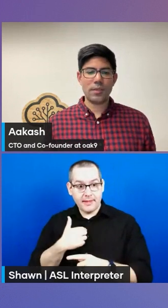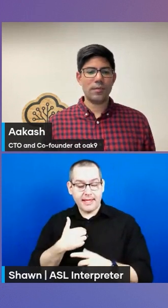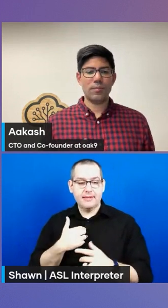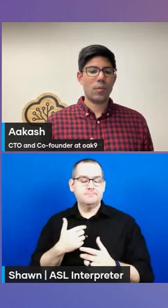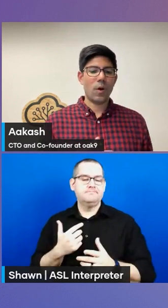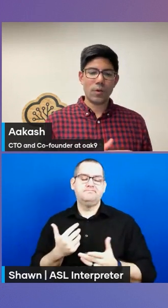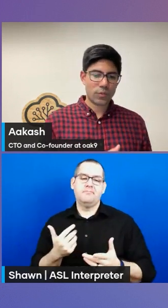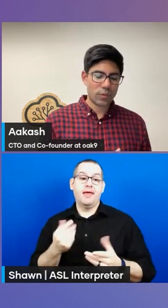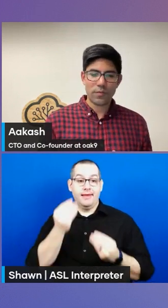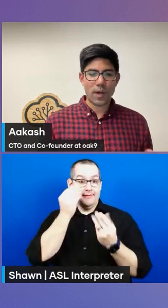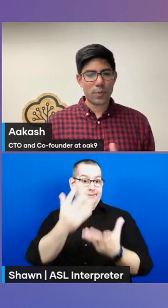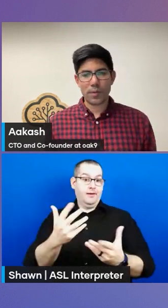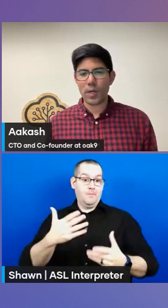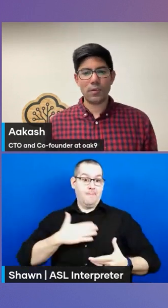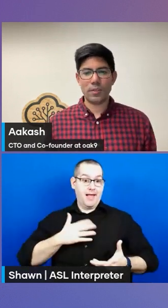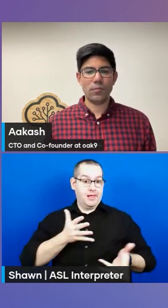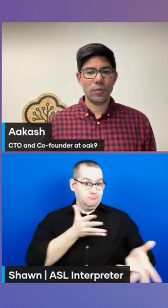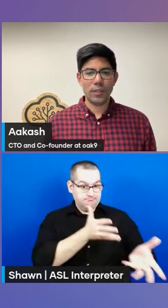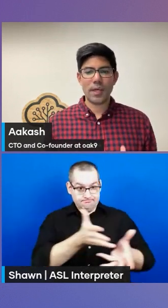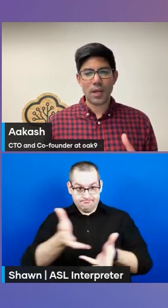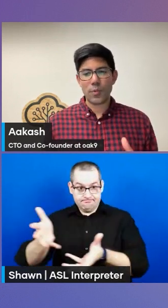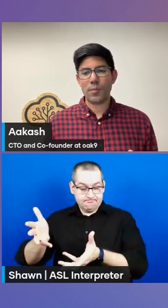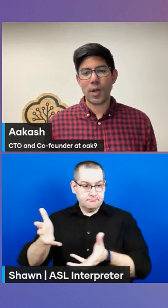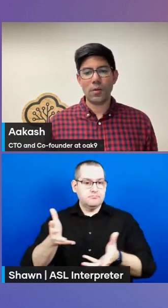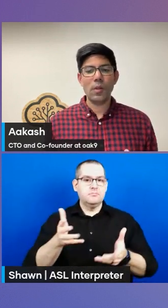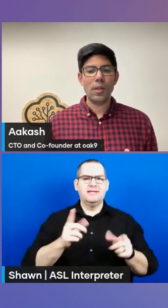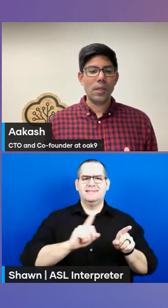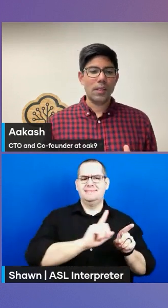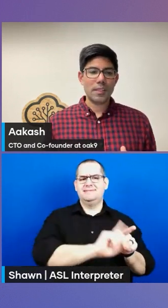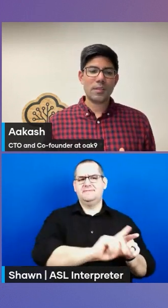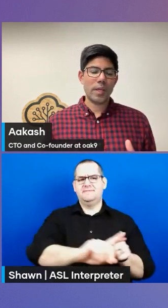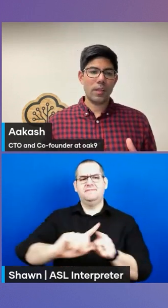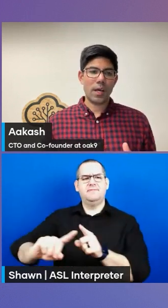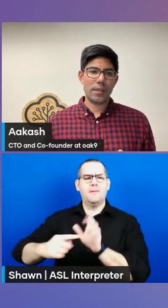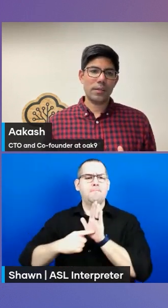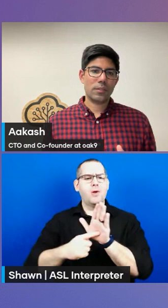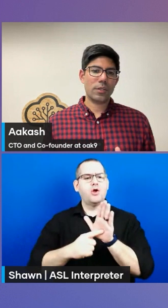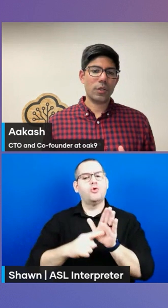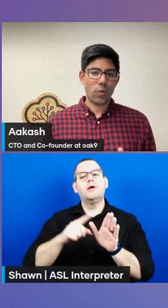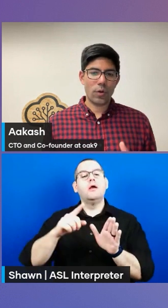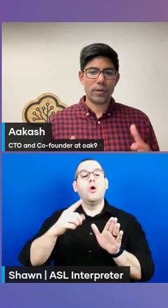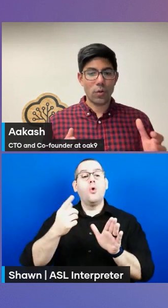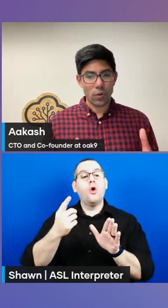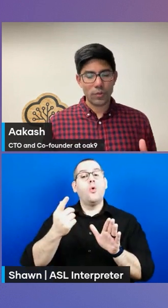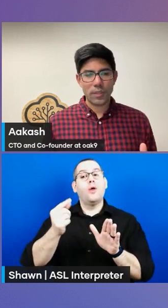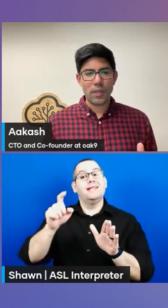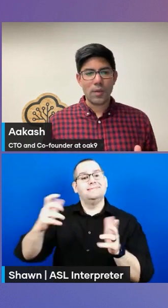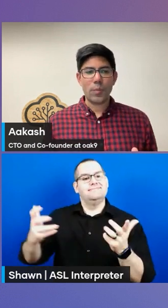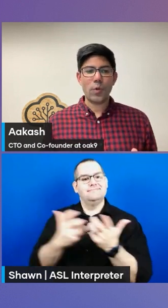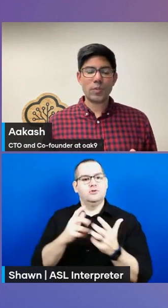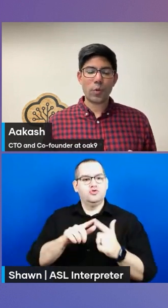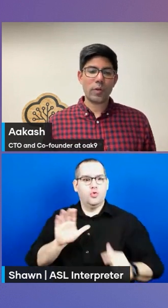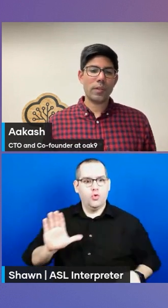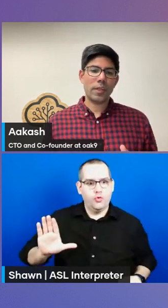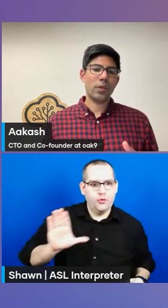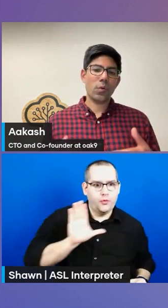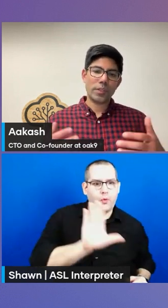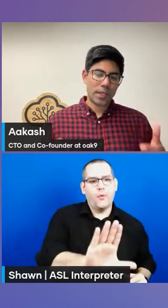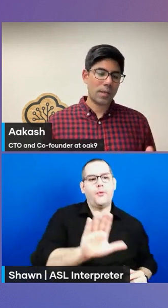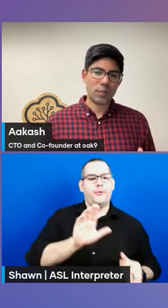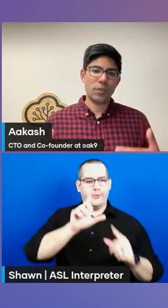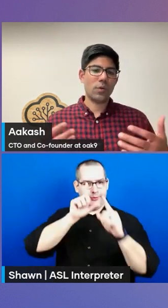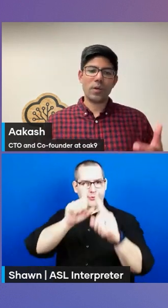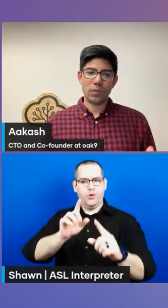customers, I see all sorts of operating models, and really that operating model needs to be aligned to your goals. Most importantly,